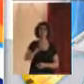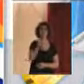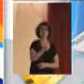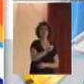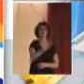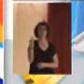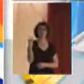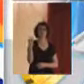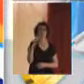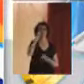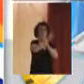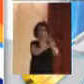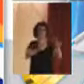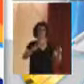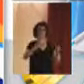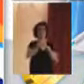indicate the